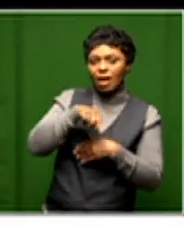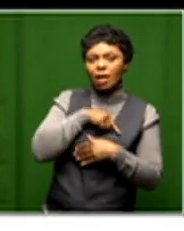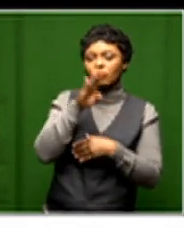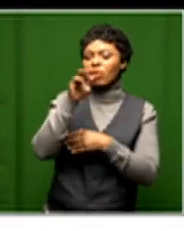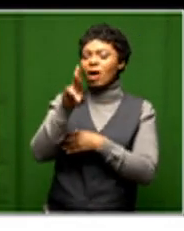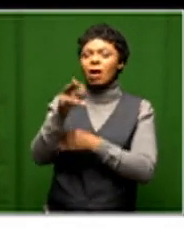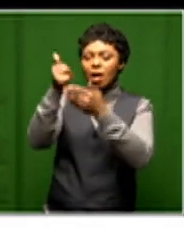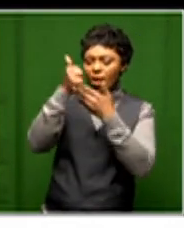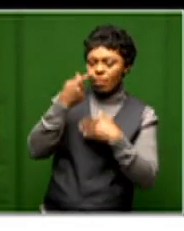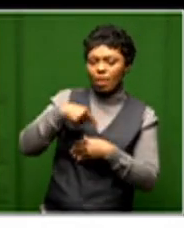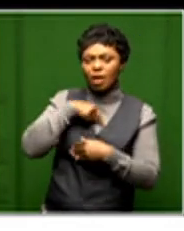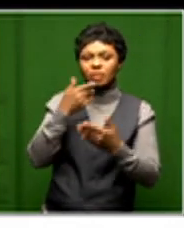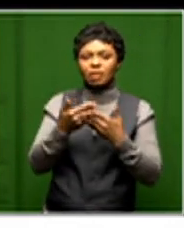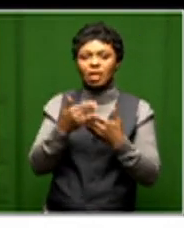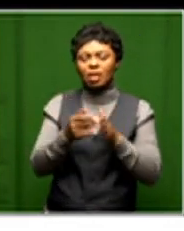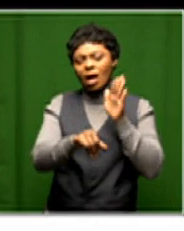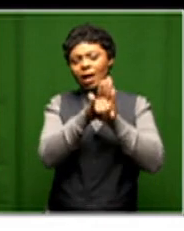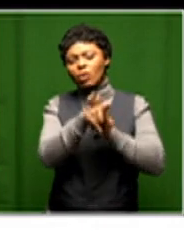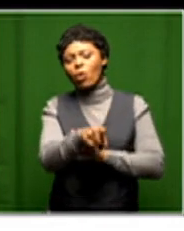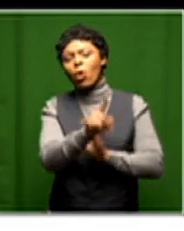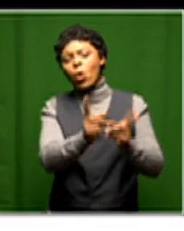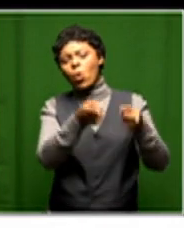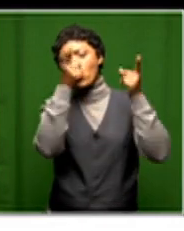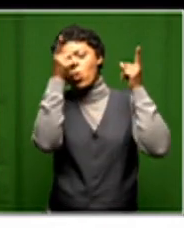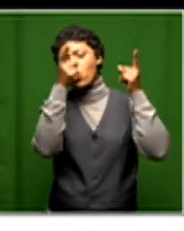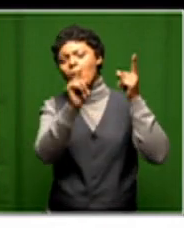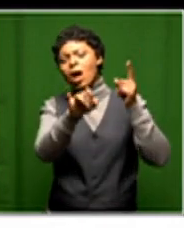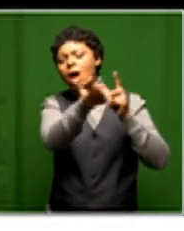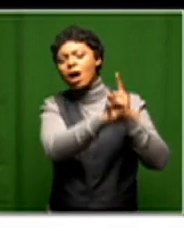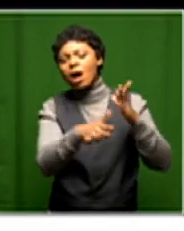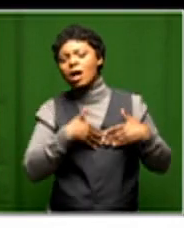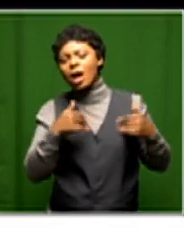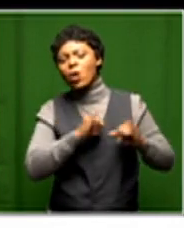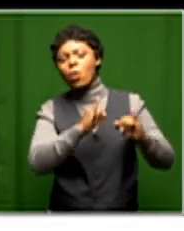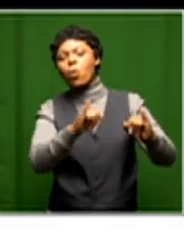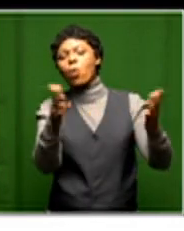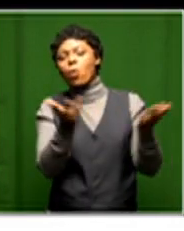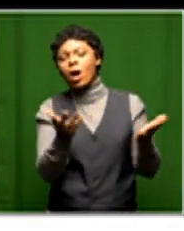the hotspots. It can identify or monitor social